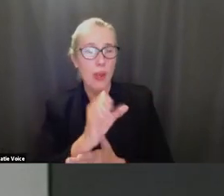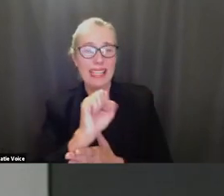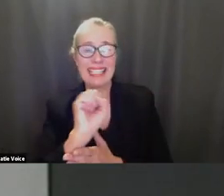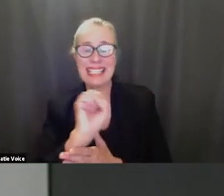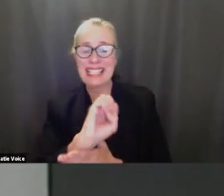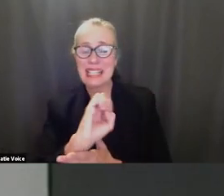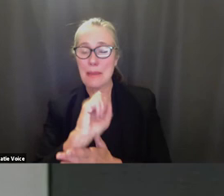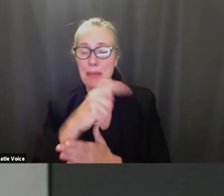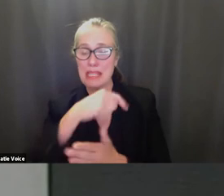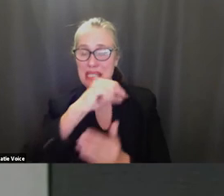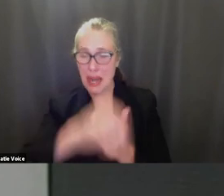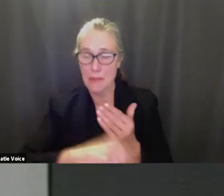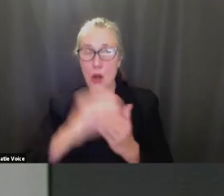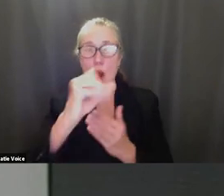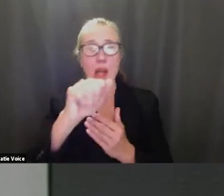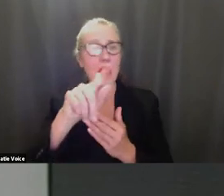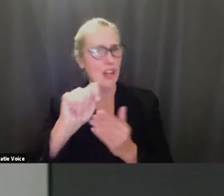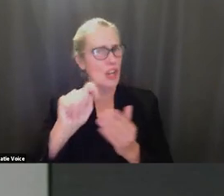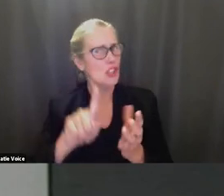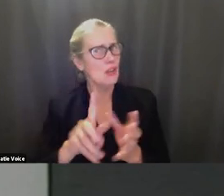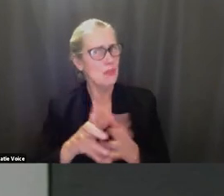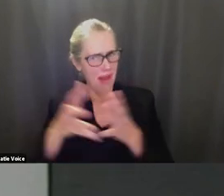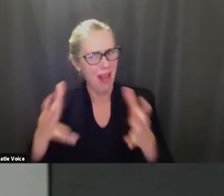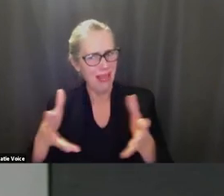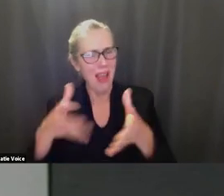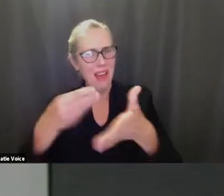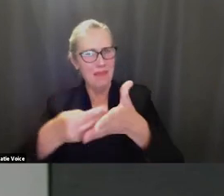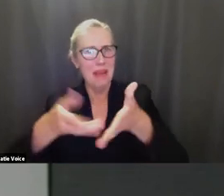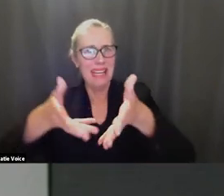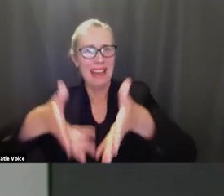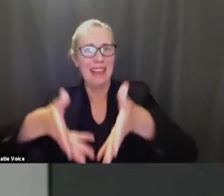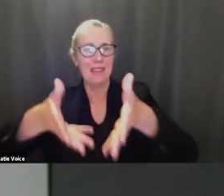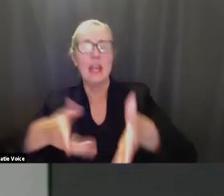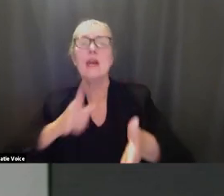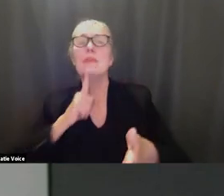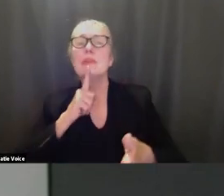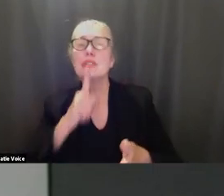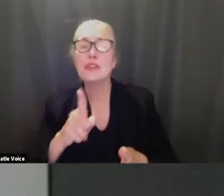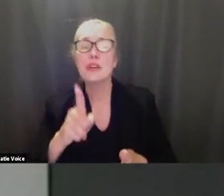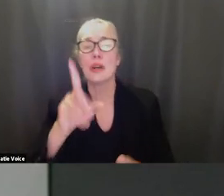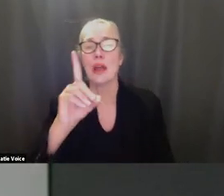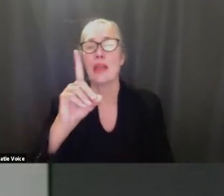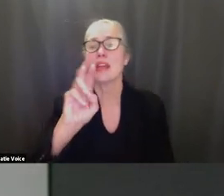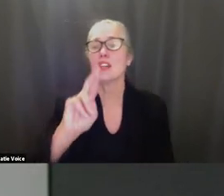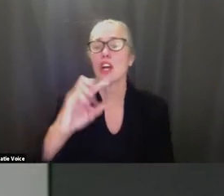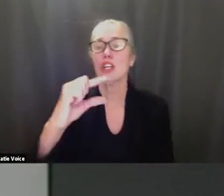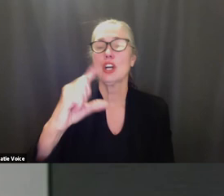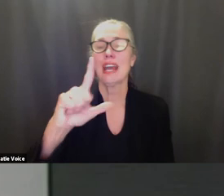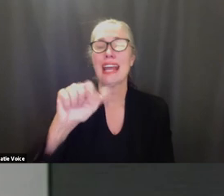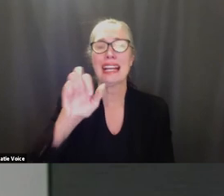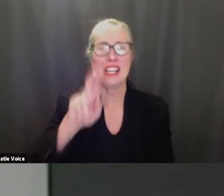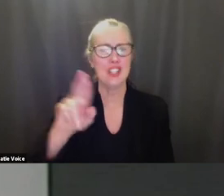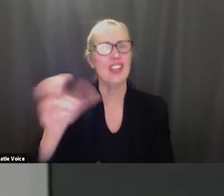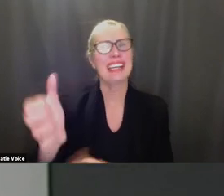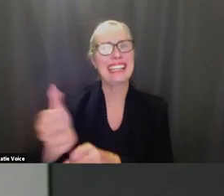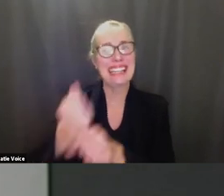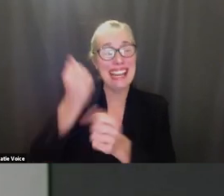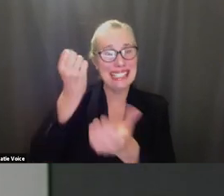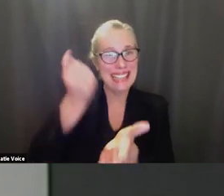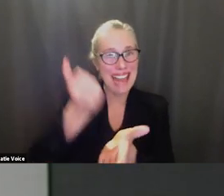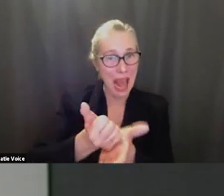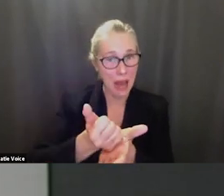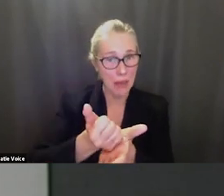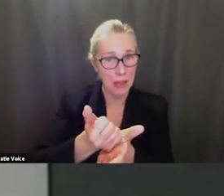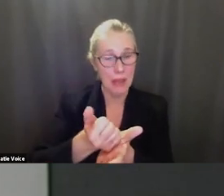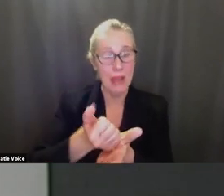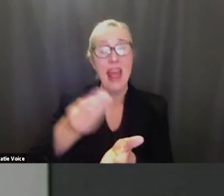there should be a good significant amount left i want to make sure that dr glacier gets help and that this monies